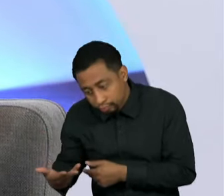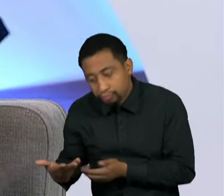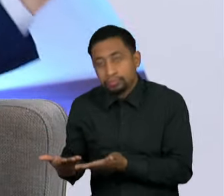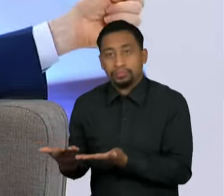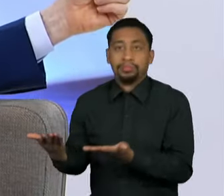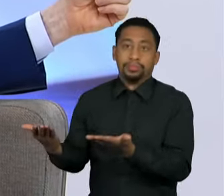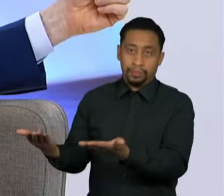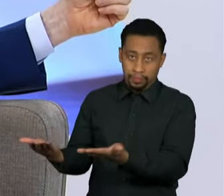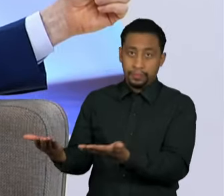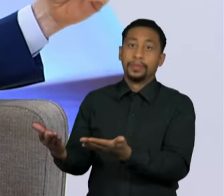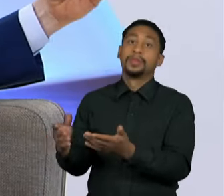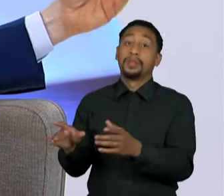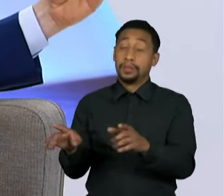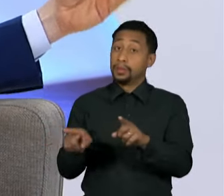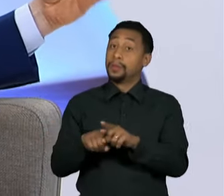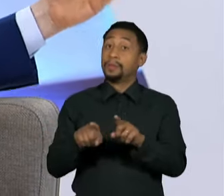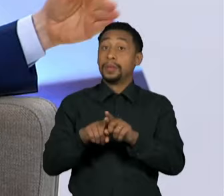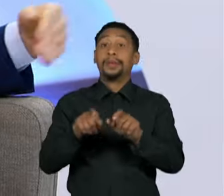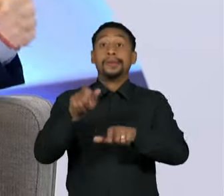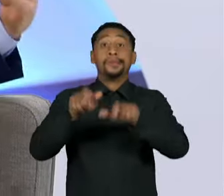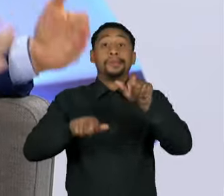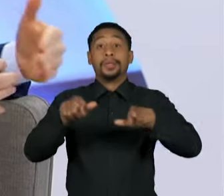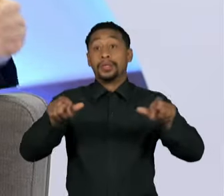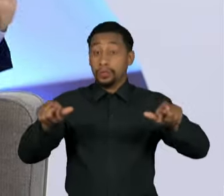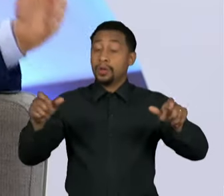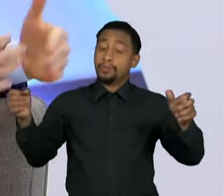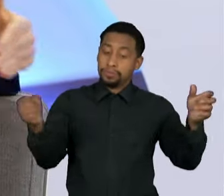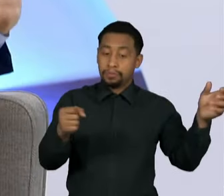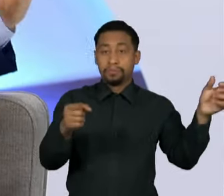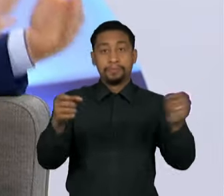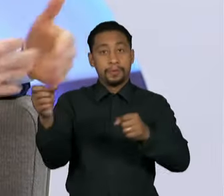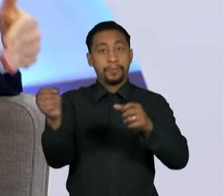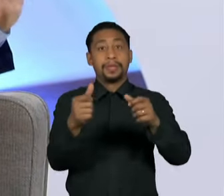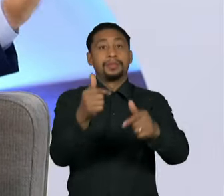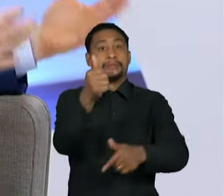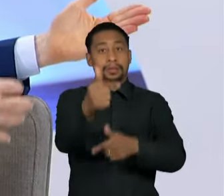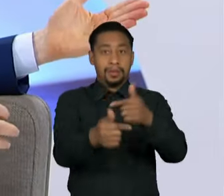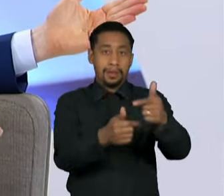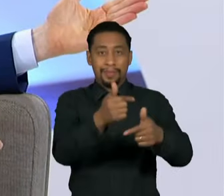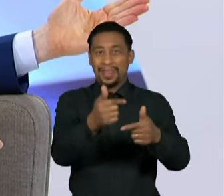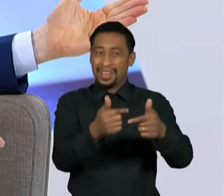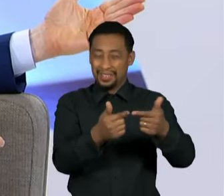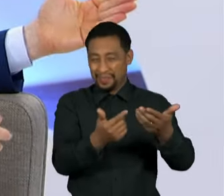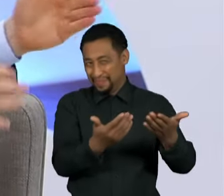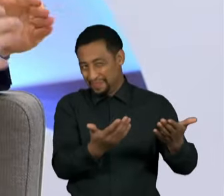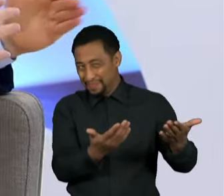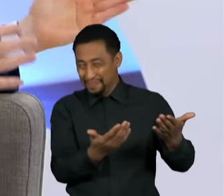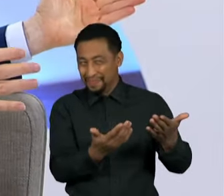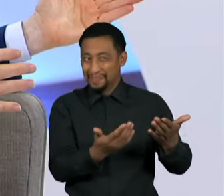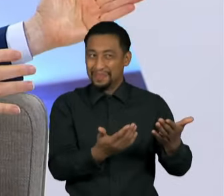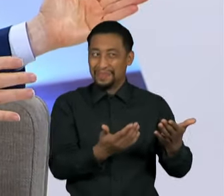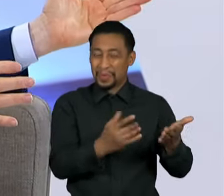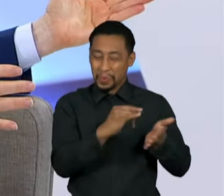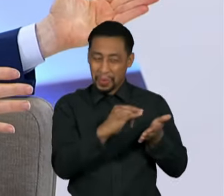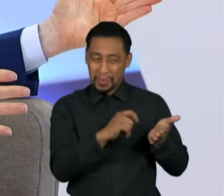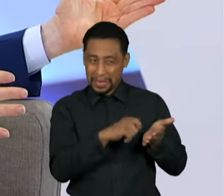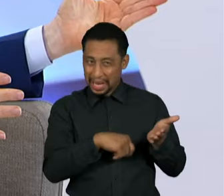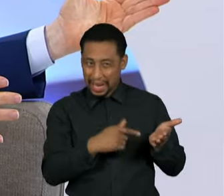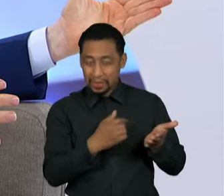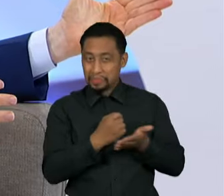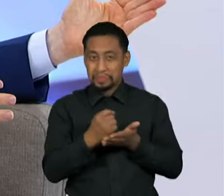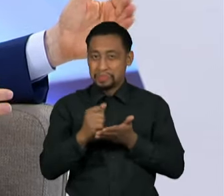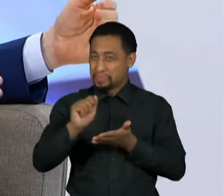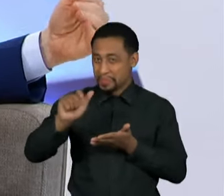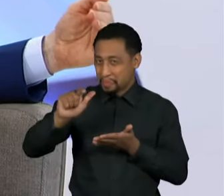work, including those people who don't have regular jobs with contracts and regular hours, large part of the